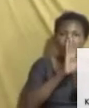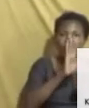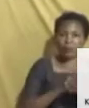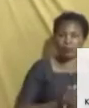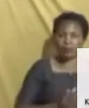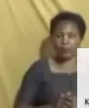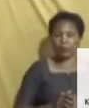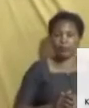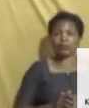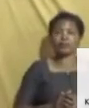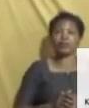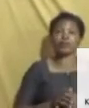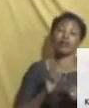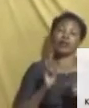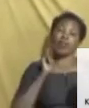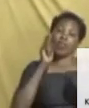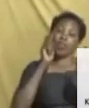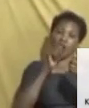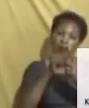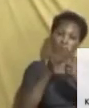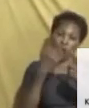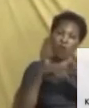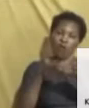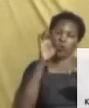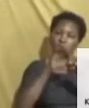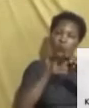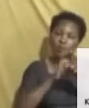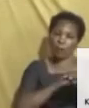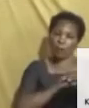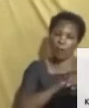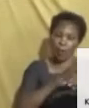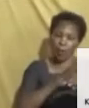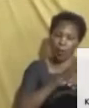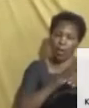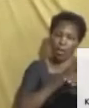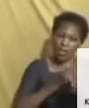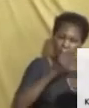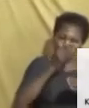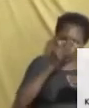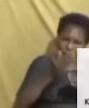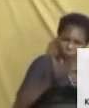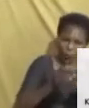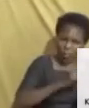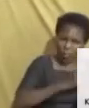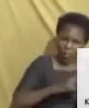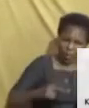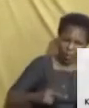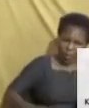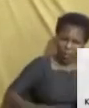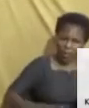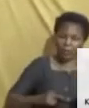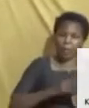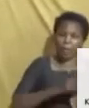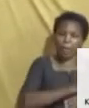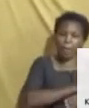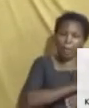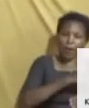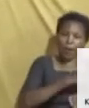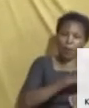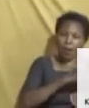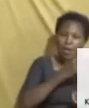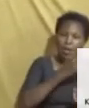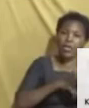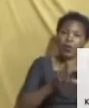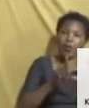Its goal, the goal of the constituent power, was to counter the king's sovereign powers grounded in law and